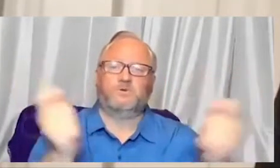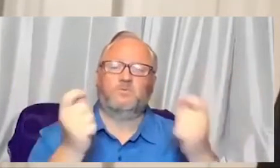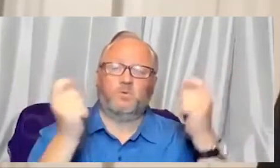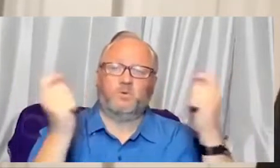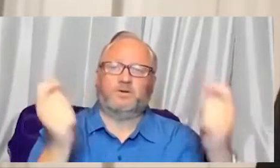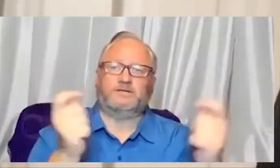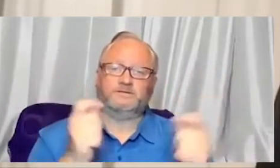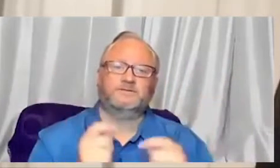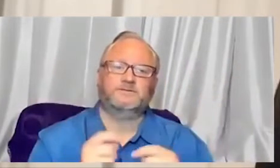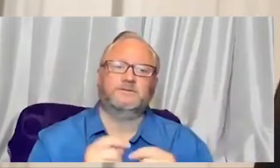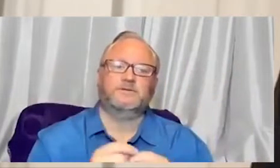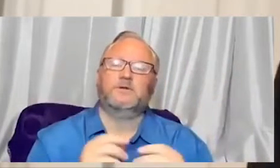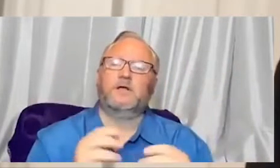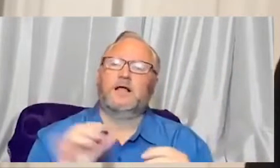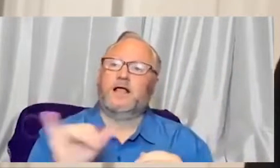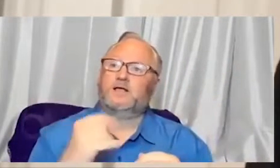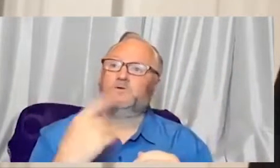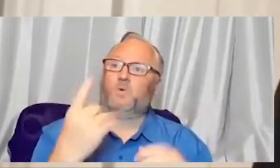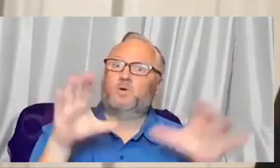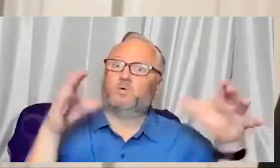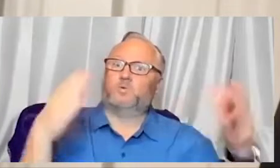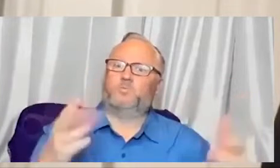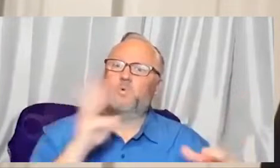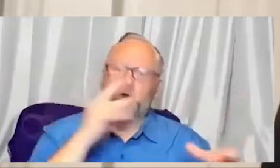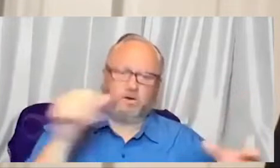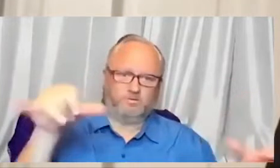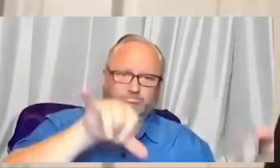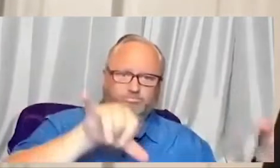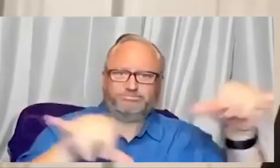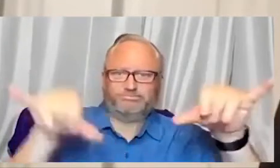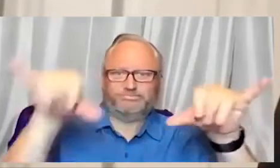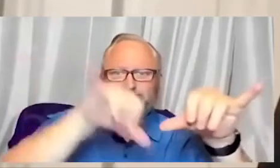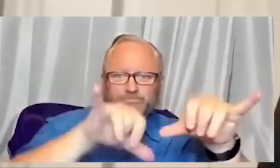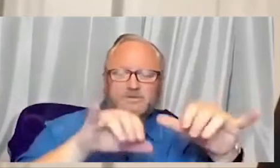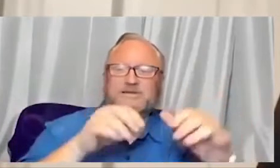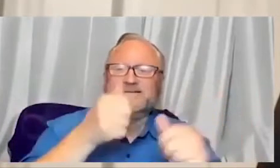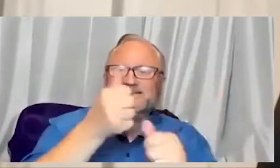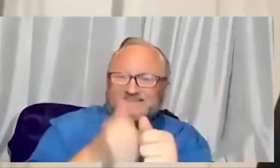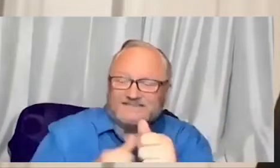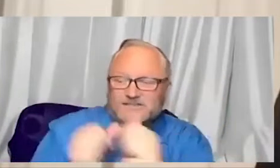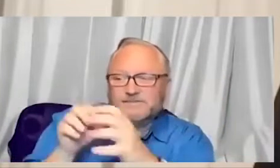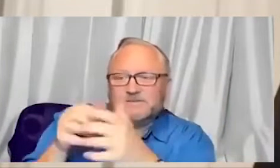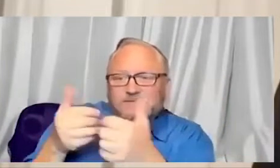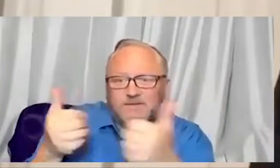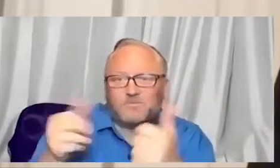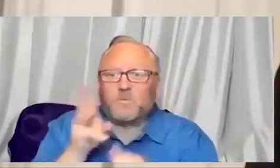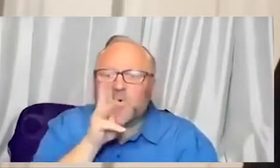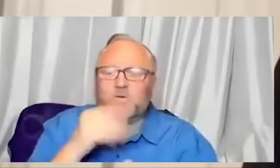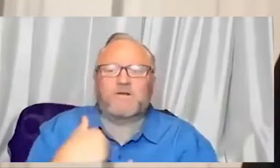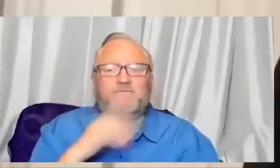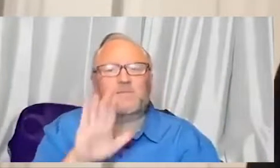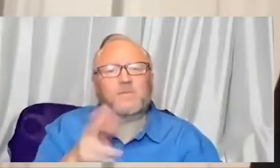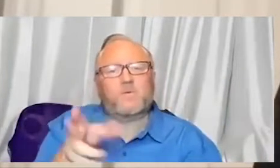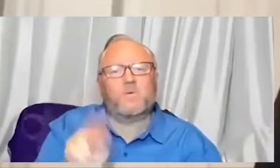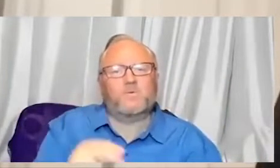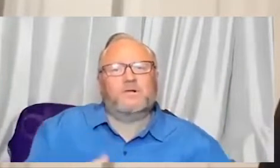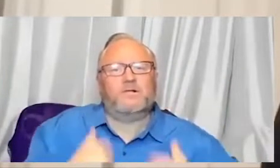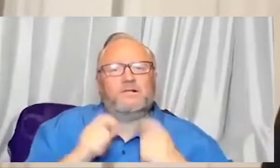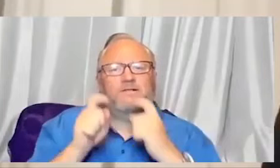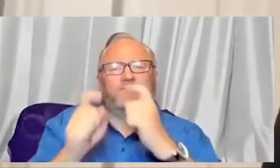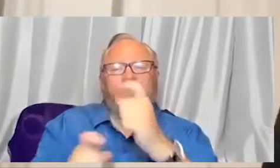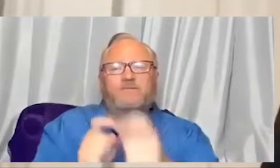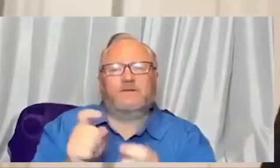one our waters, each with their own life-giving properties and components. Yet as we ritualize